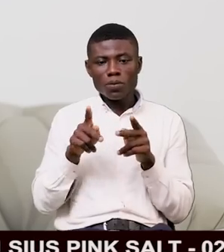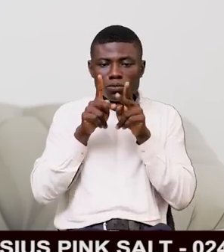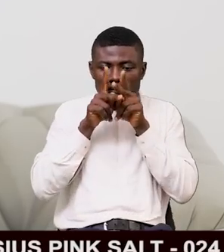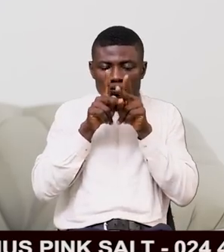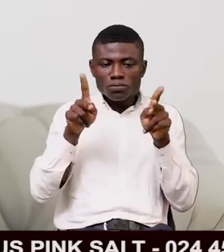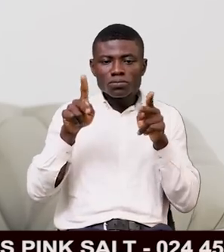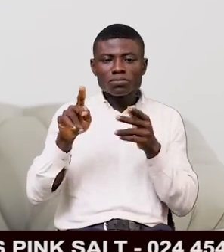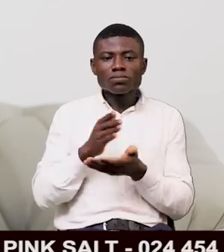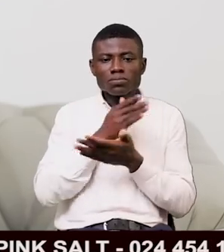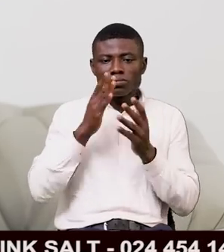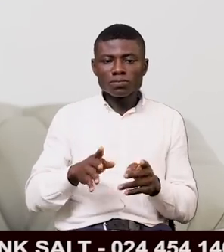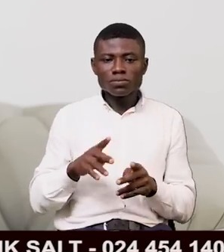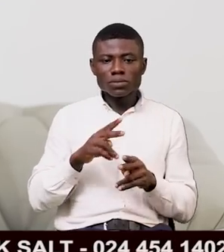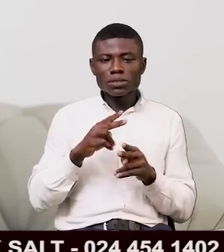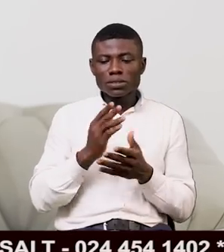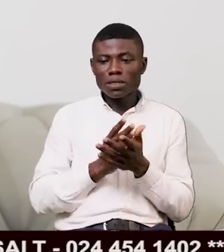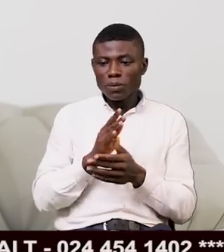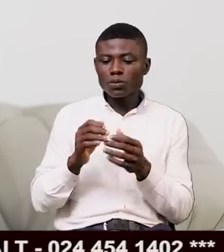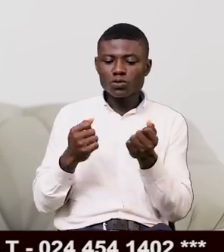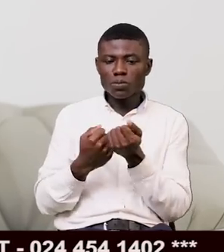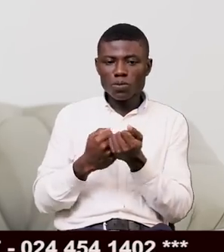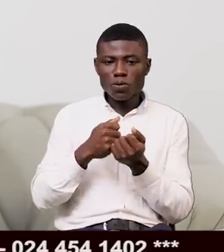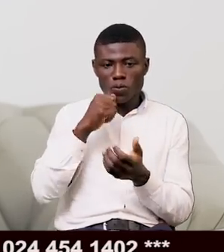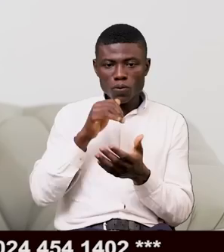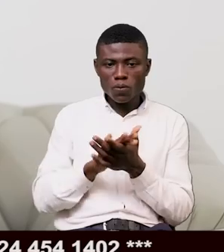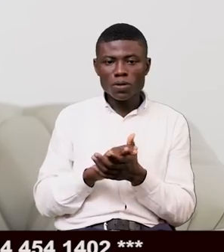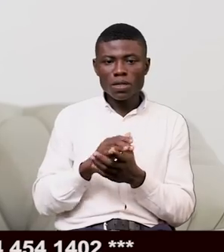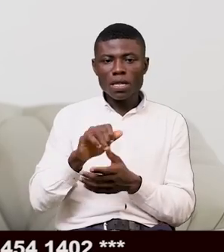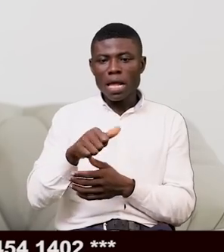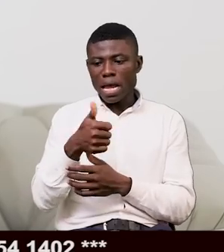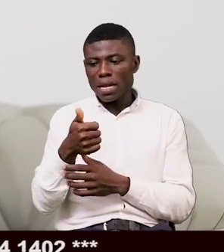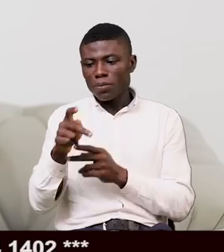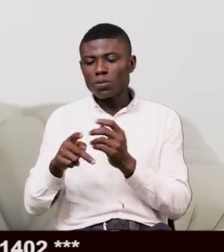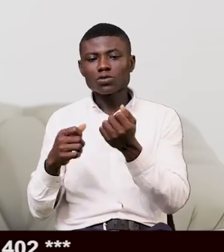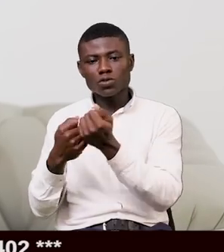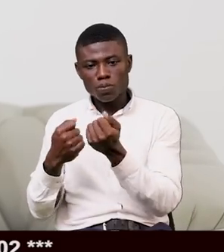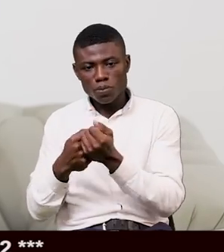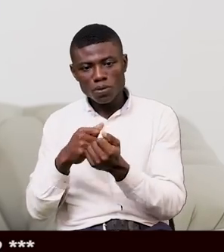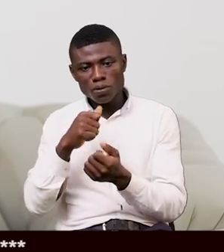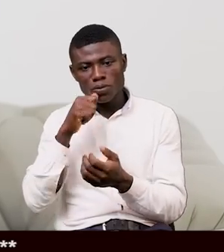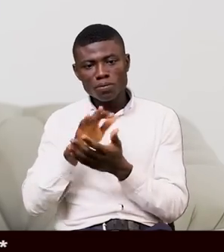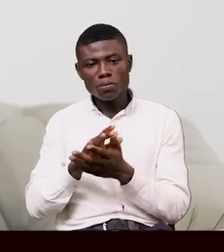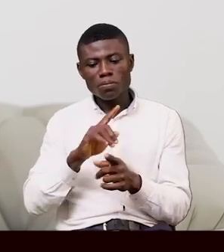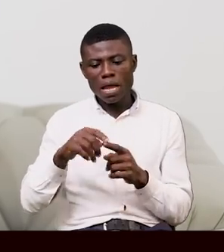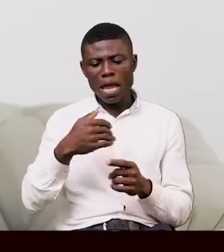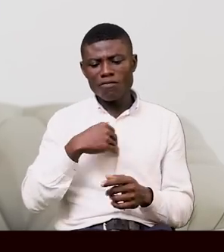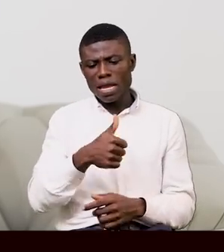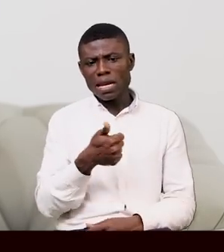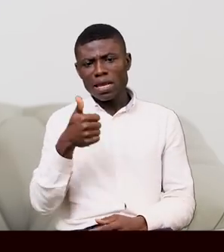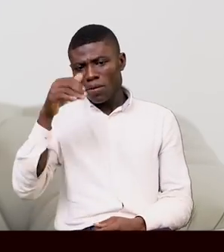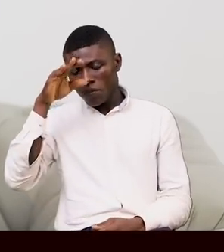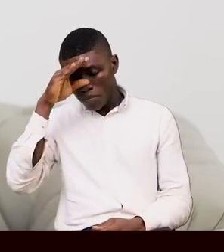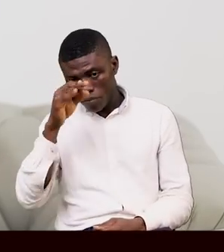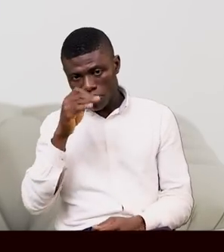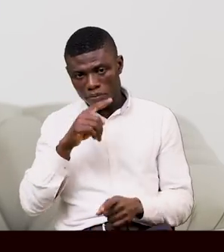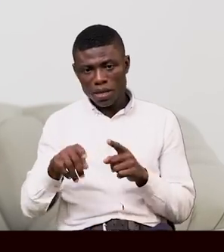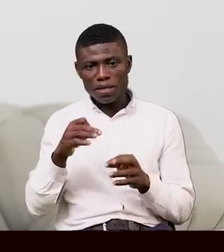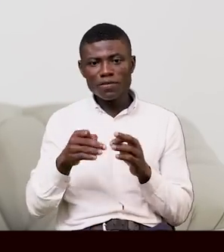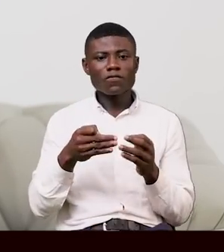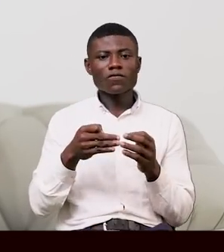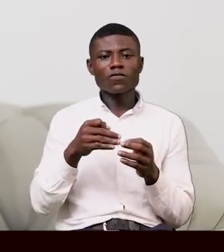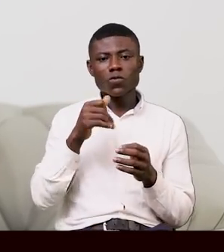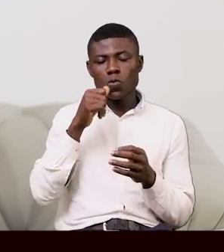ma ne bia o mo gina o mo rere mo chi te se de wuye afoforo so so ta but there are others ah se